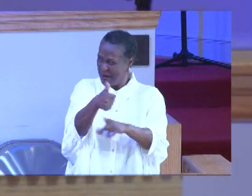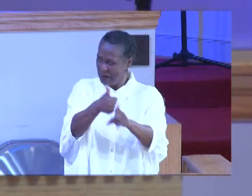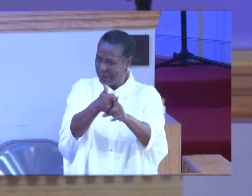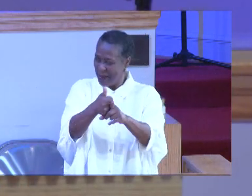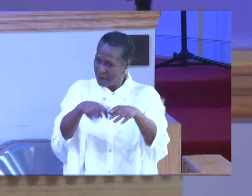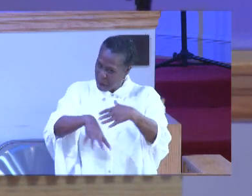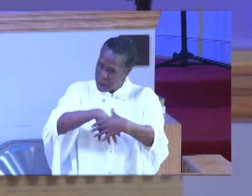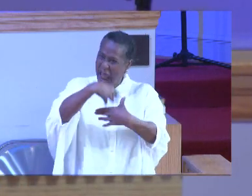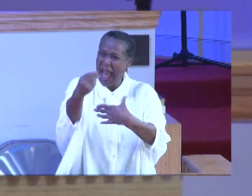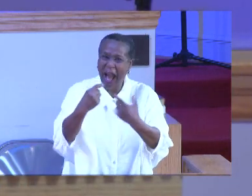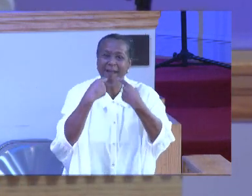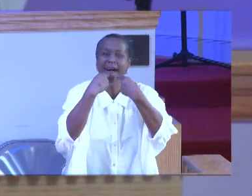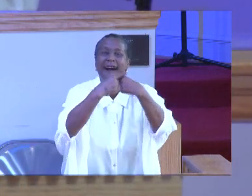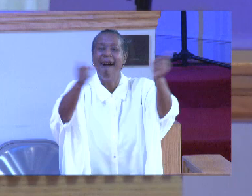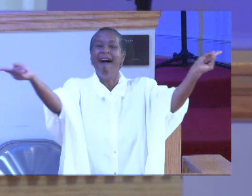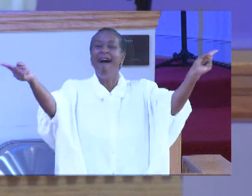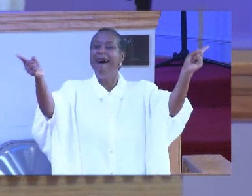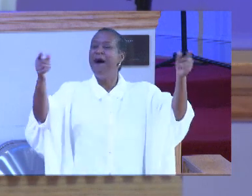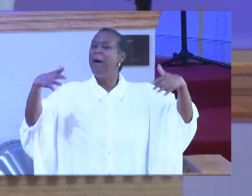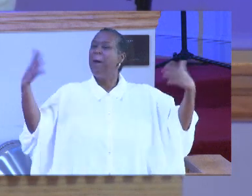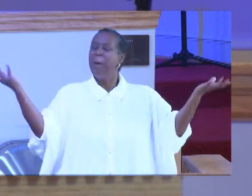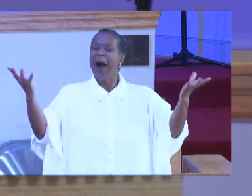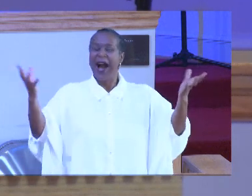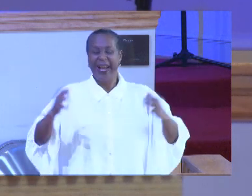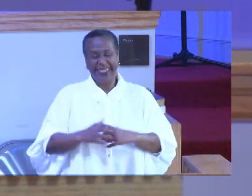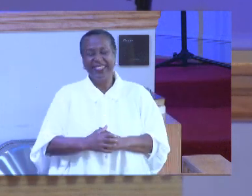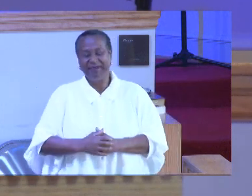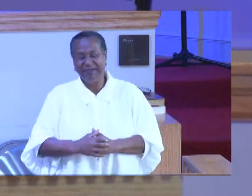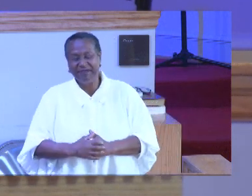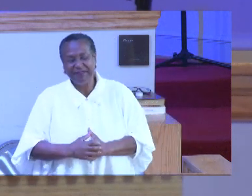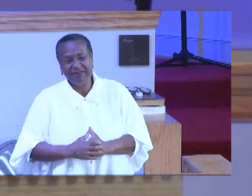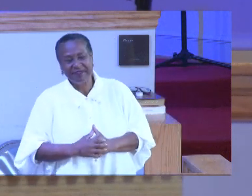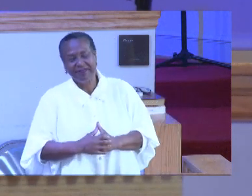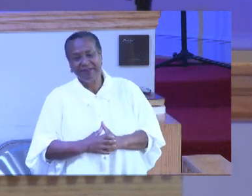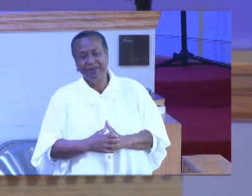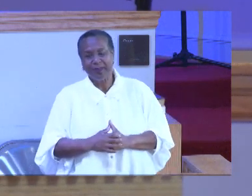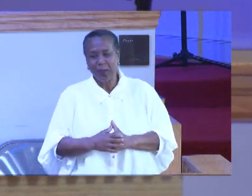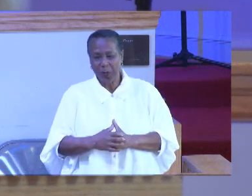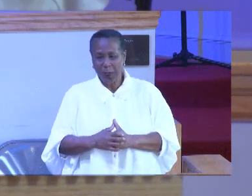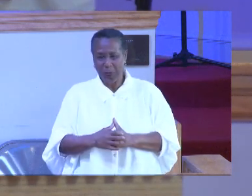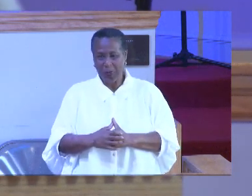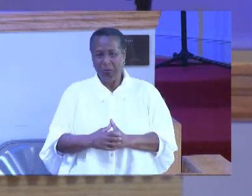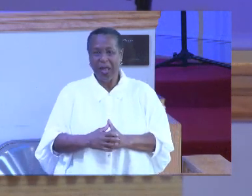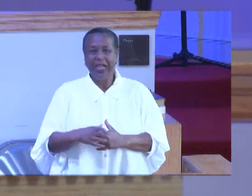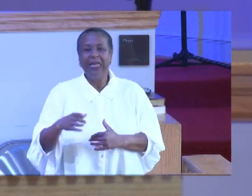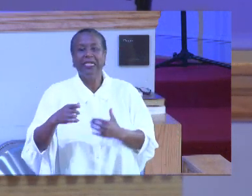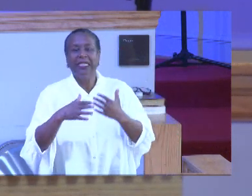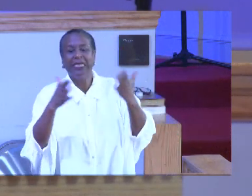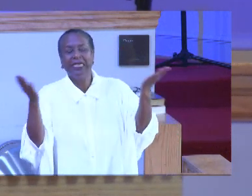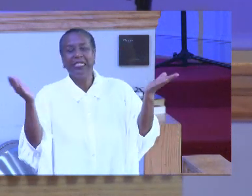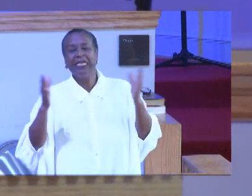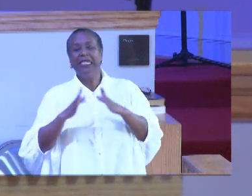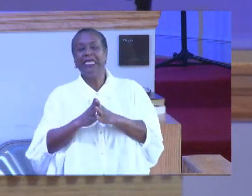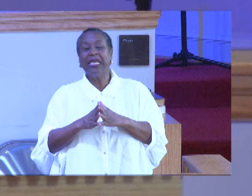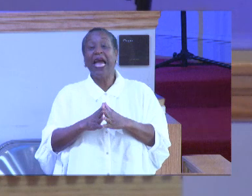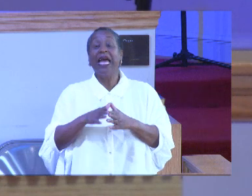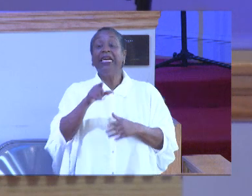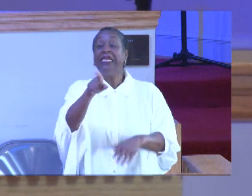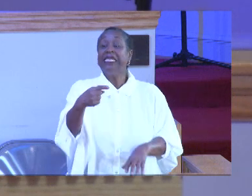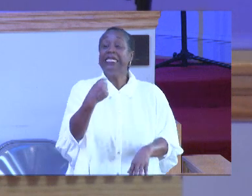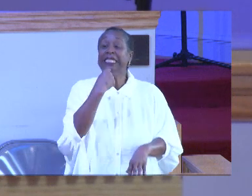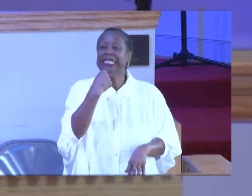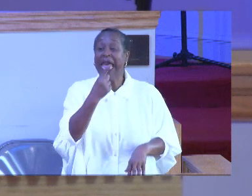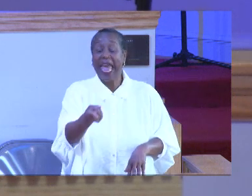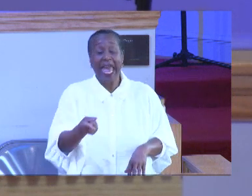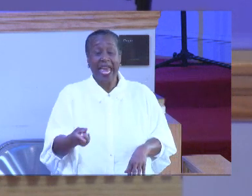all. One that is at the seed, that is the cement of the church's faith. She